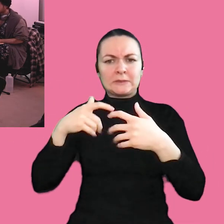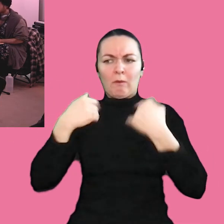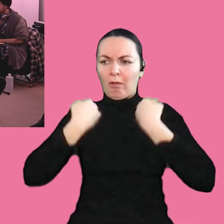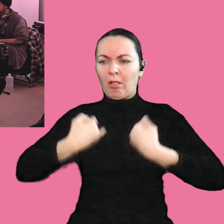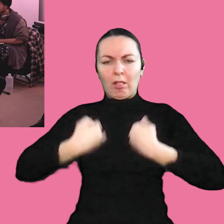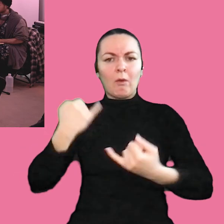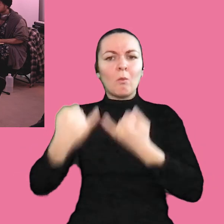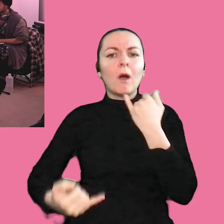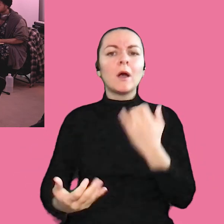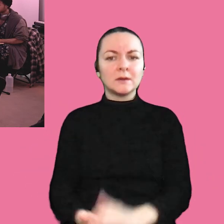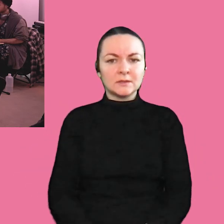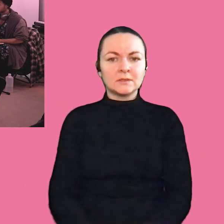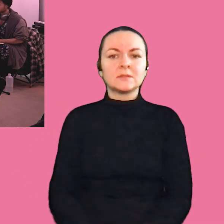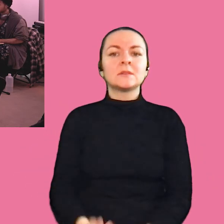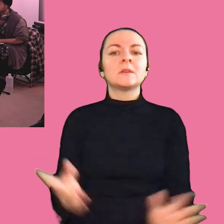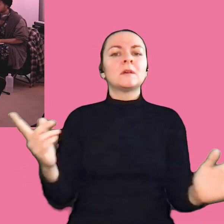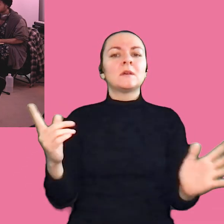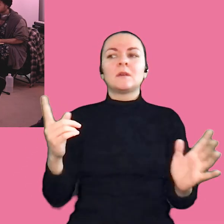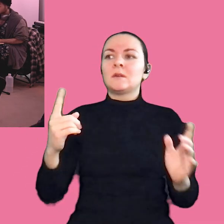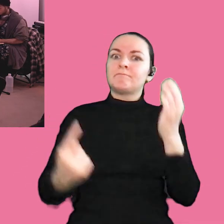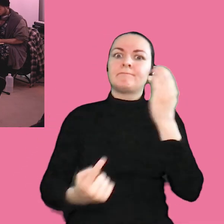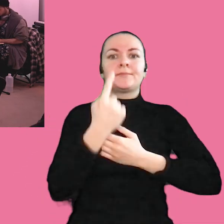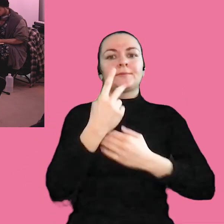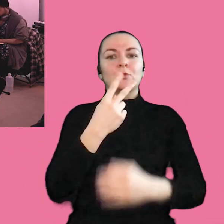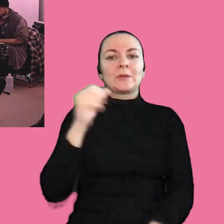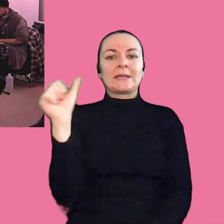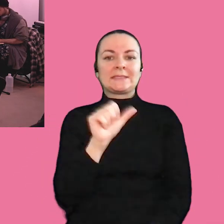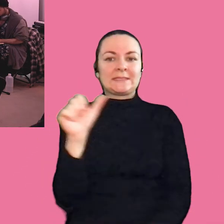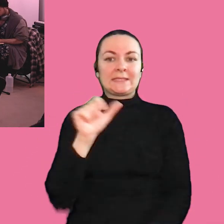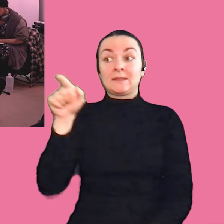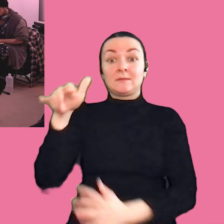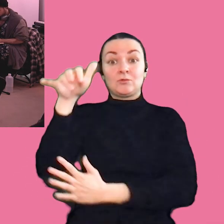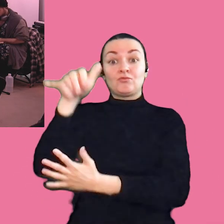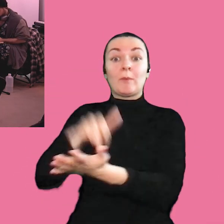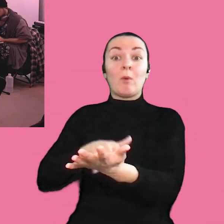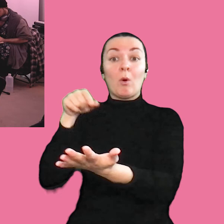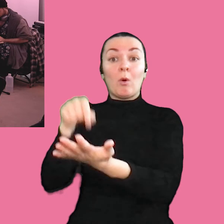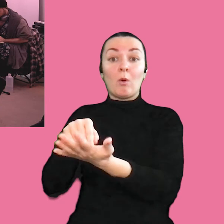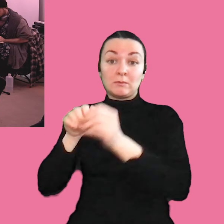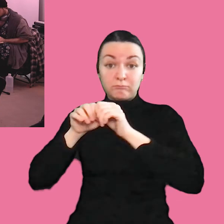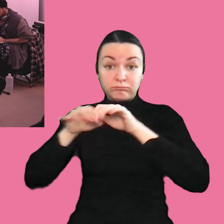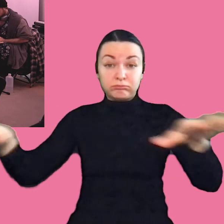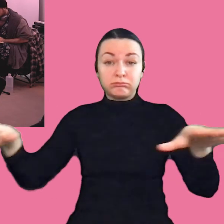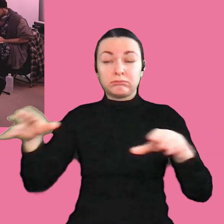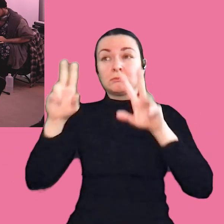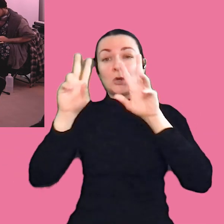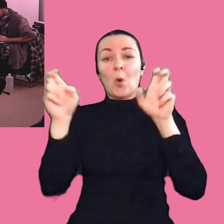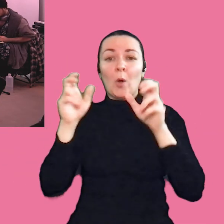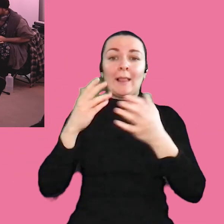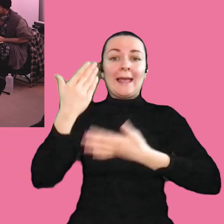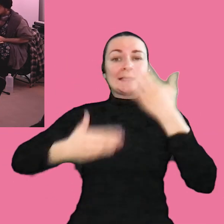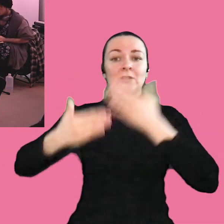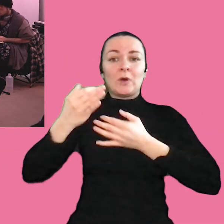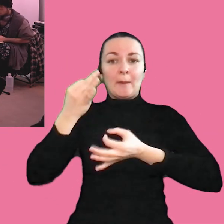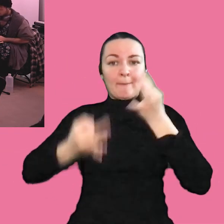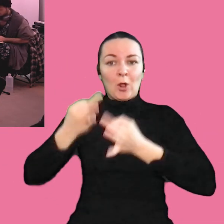quite by coincidence, in 2016, they published a report which is called